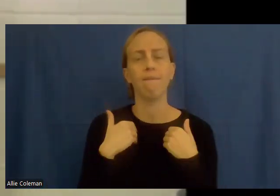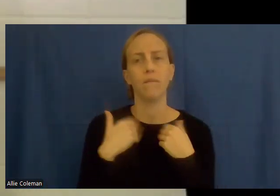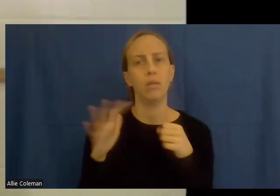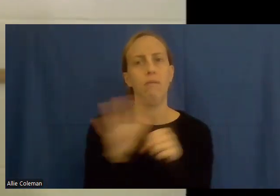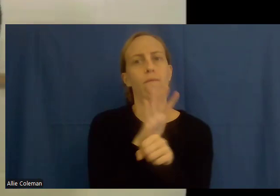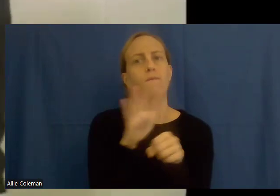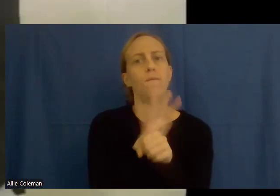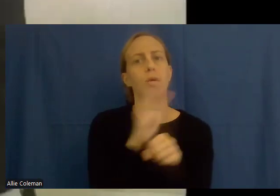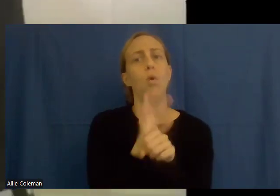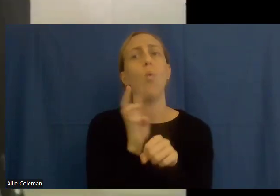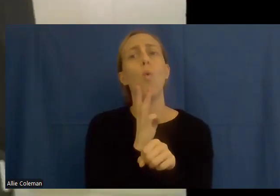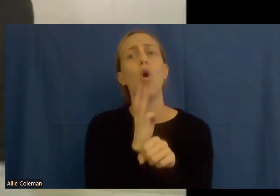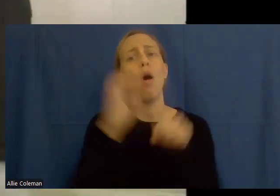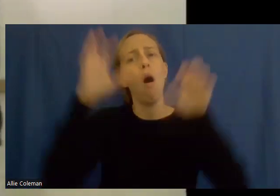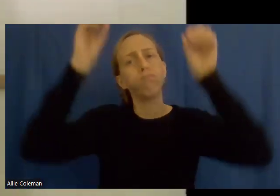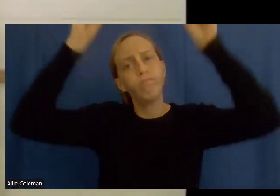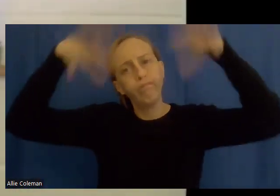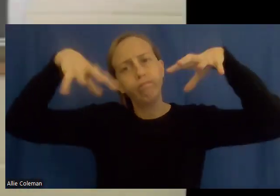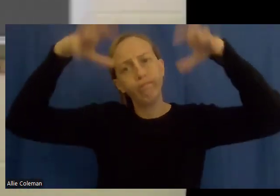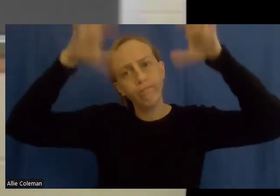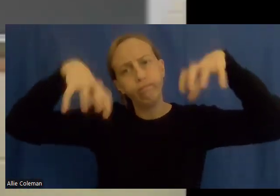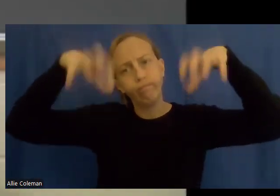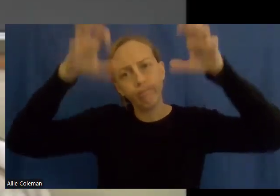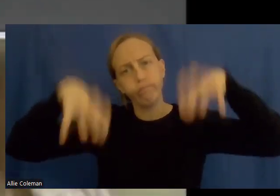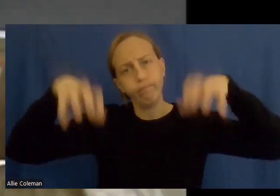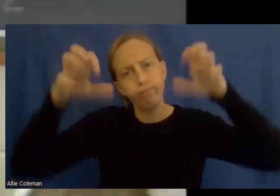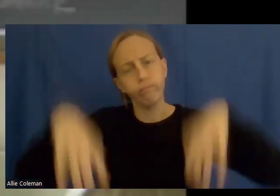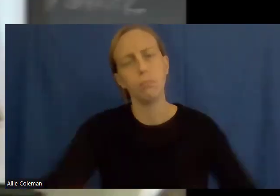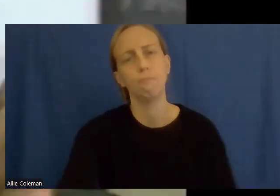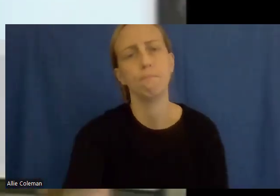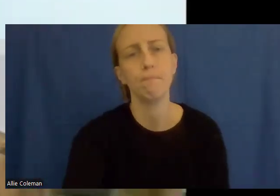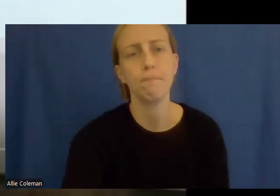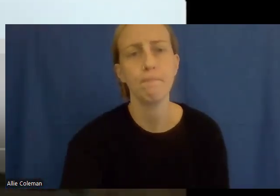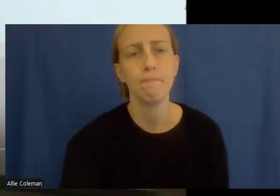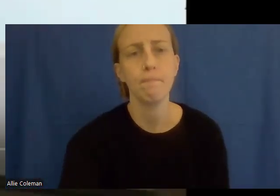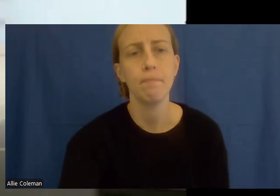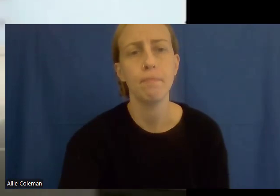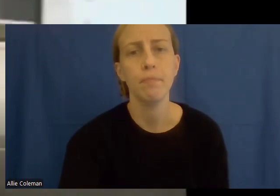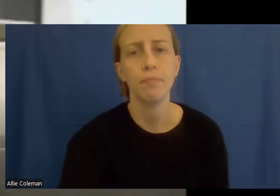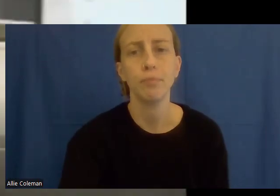could before, and then it rains. Another thing to use to describe saturated.